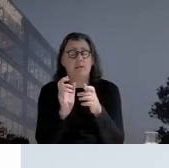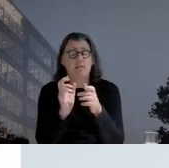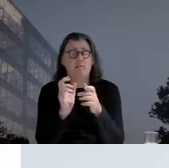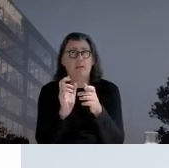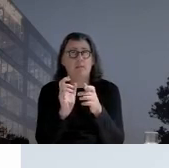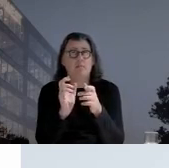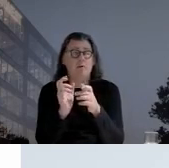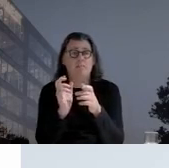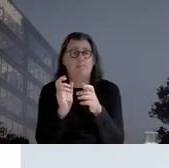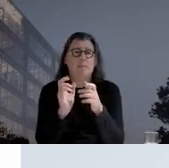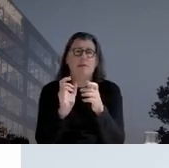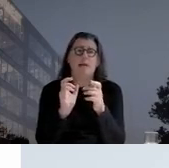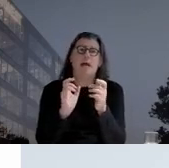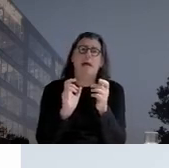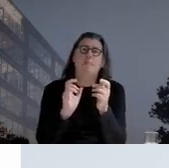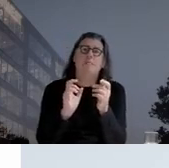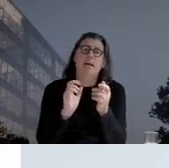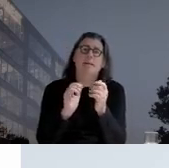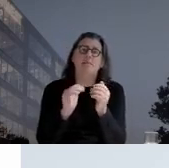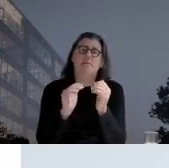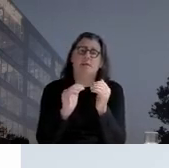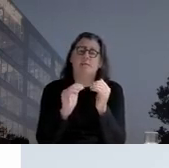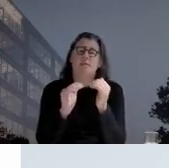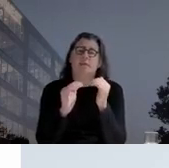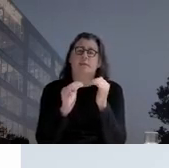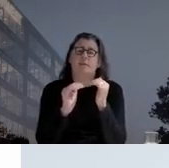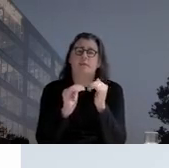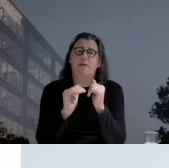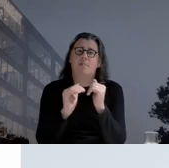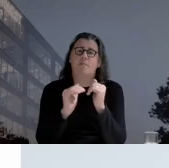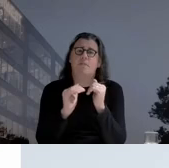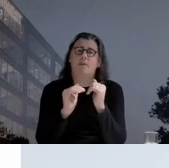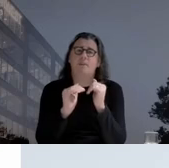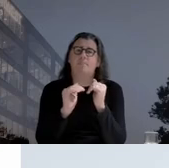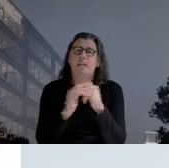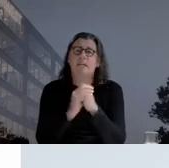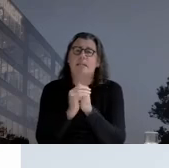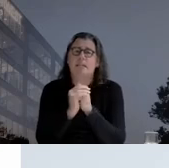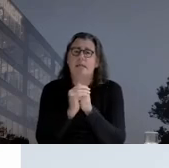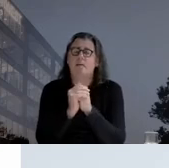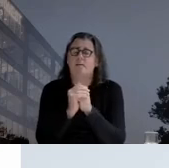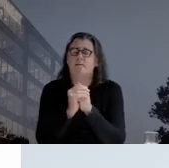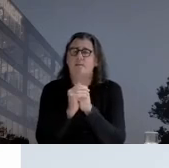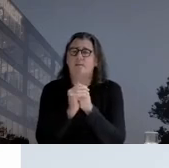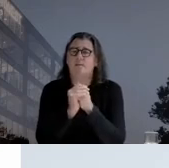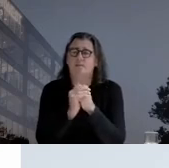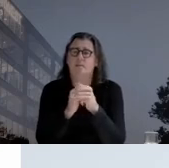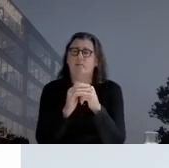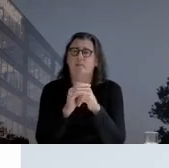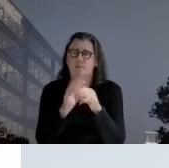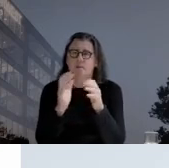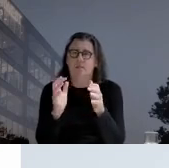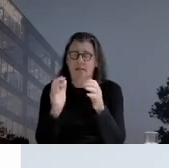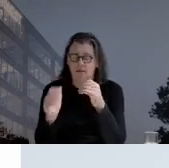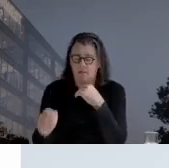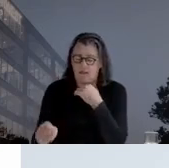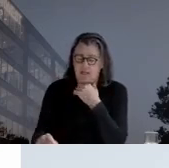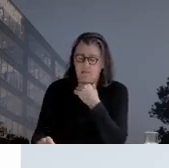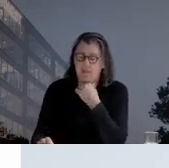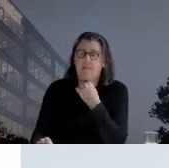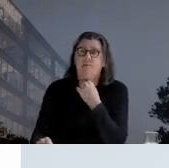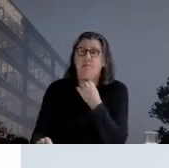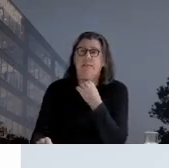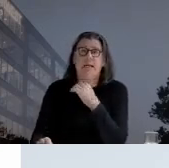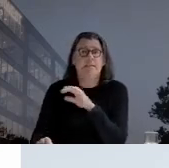in 2021, that gives us 30.5 million kilos of CO2 associated